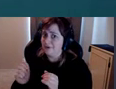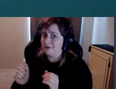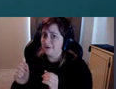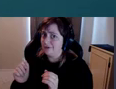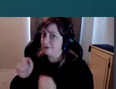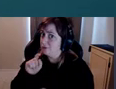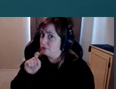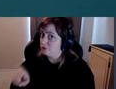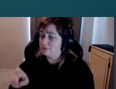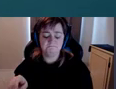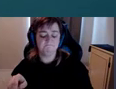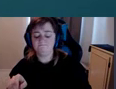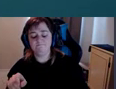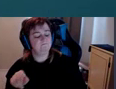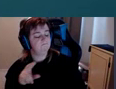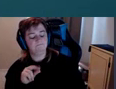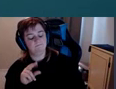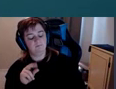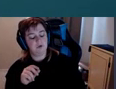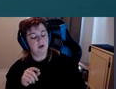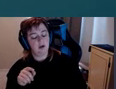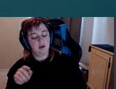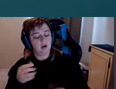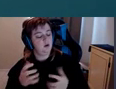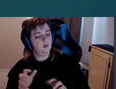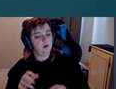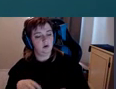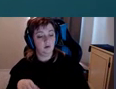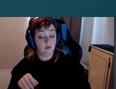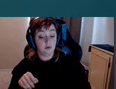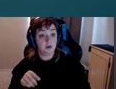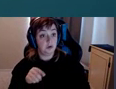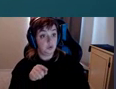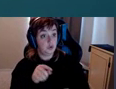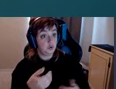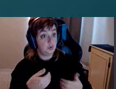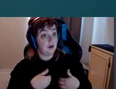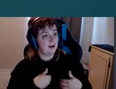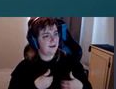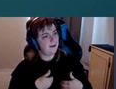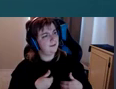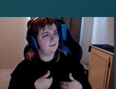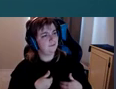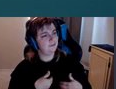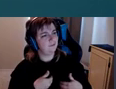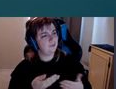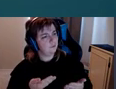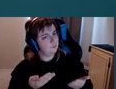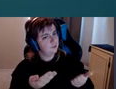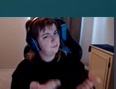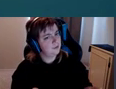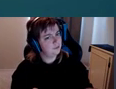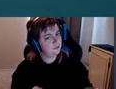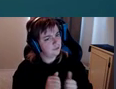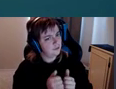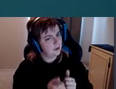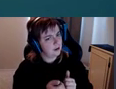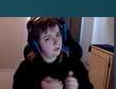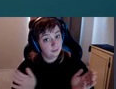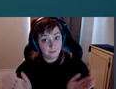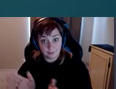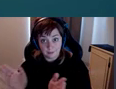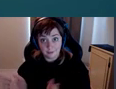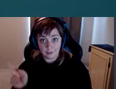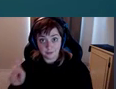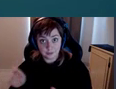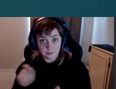encourage him? Do you have any suggestions coming from someone who has seen many of the things he saw and has used writing as a